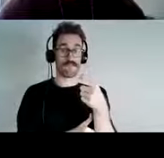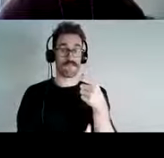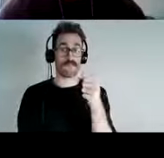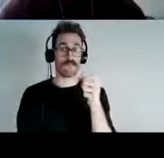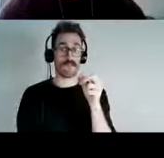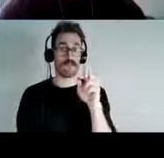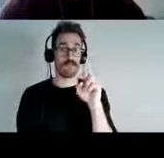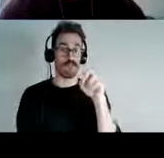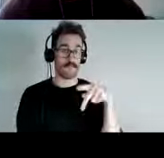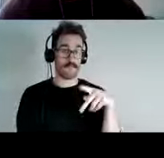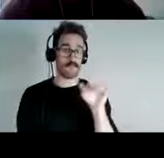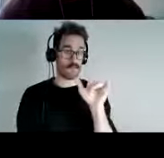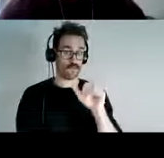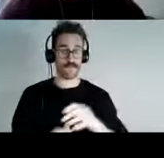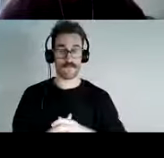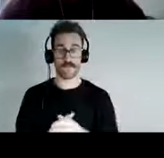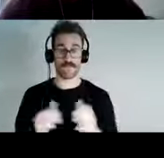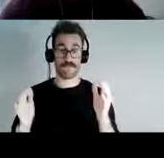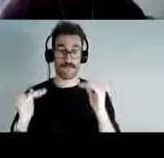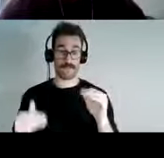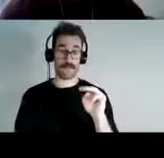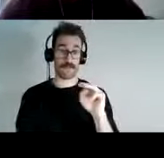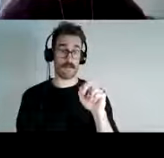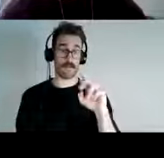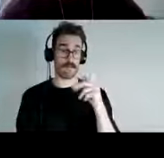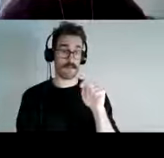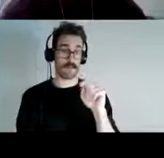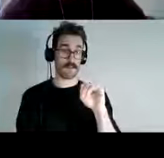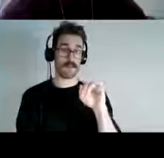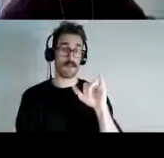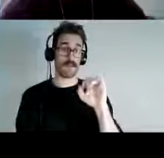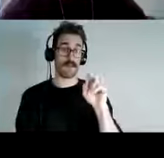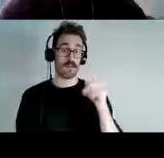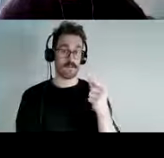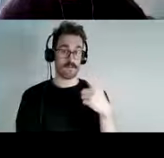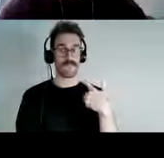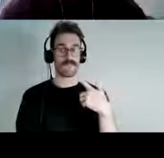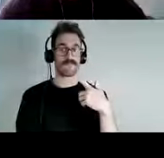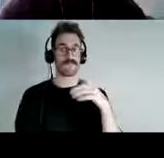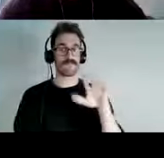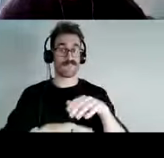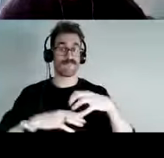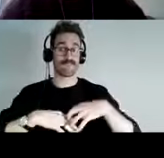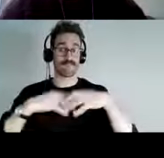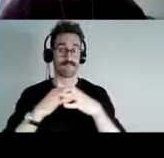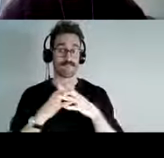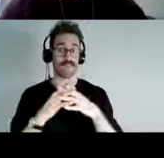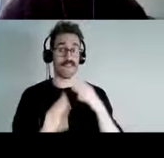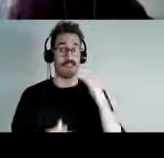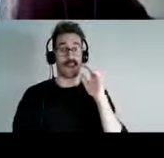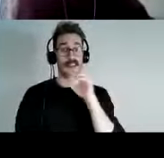well. And then we have Margaret Young, who's the founder of Age Noble, who is also a steering group member of